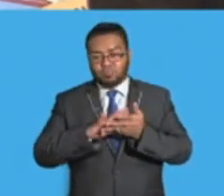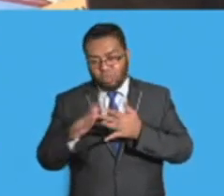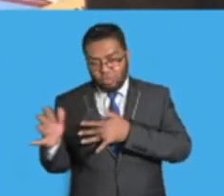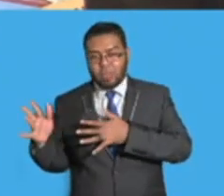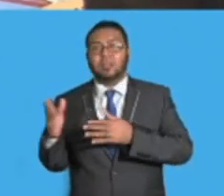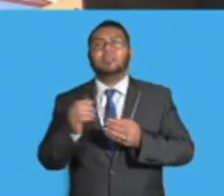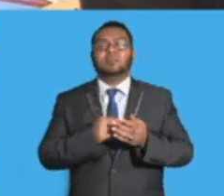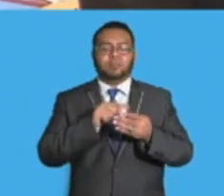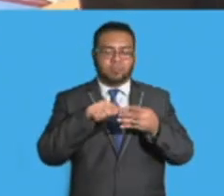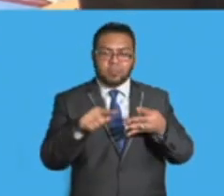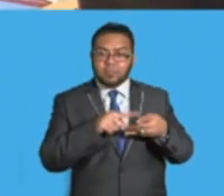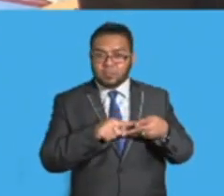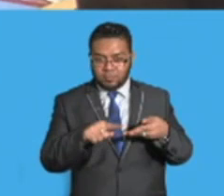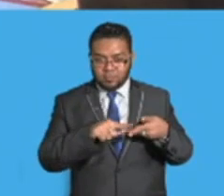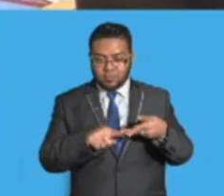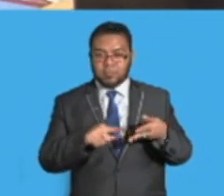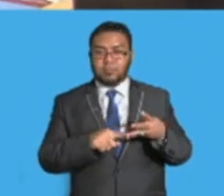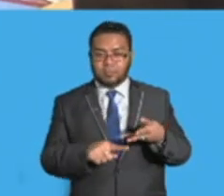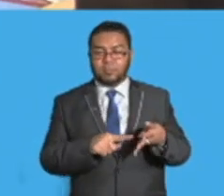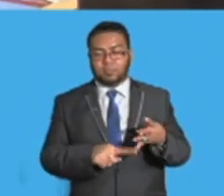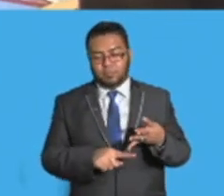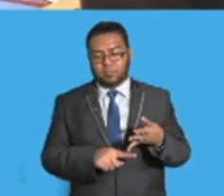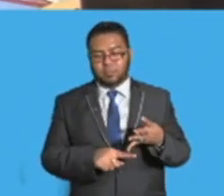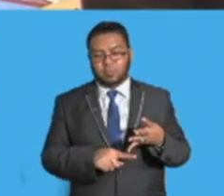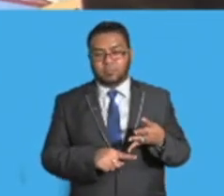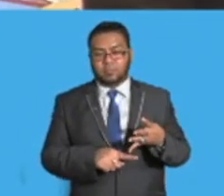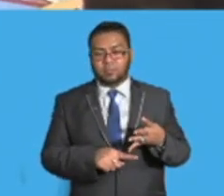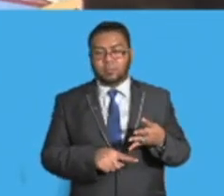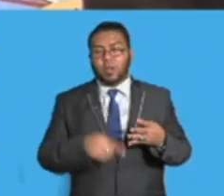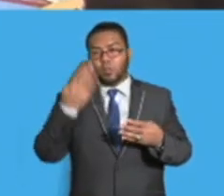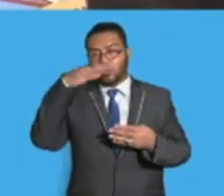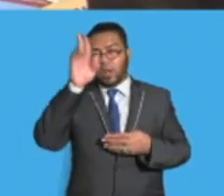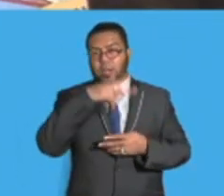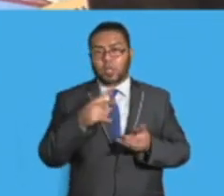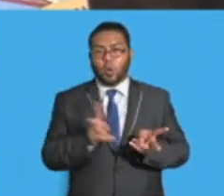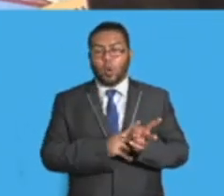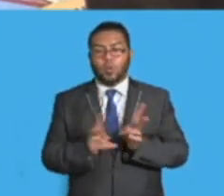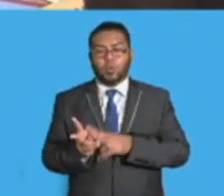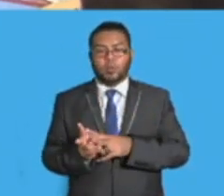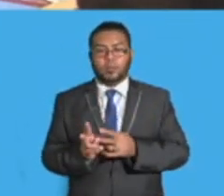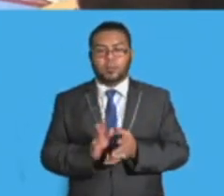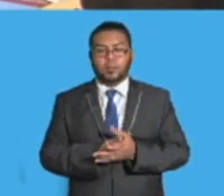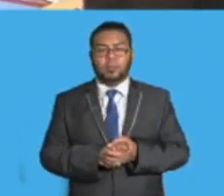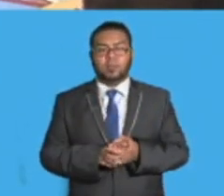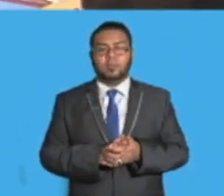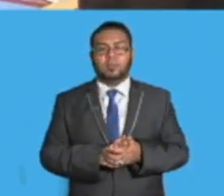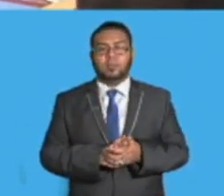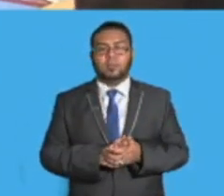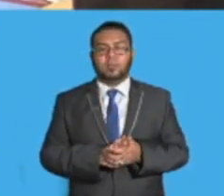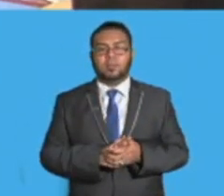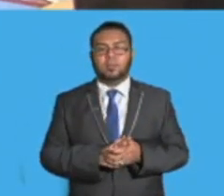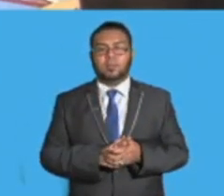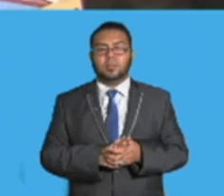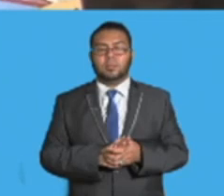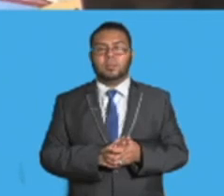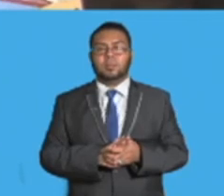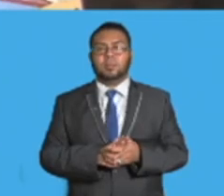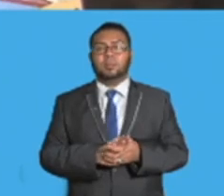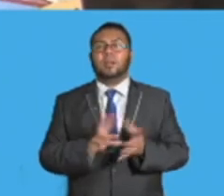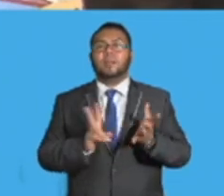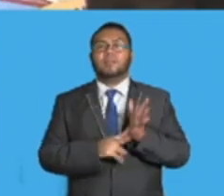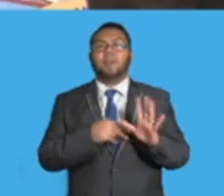Sylvester family of Nabutini, Turangani Koro of Nabutini, Varun